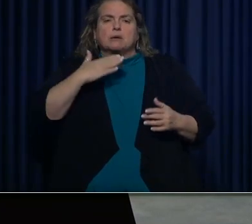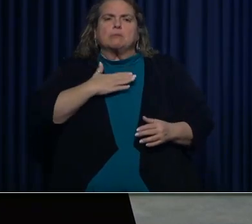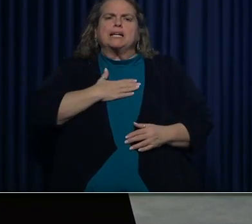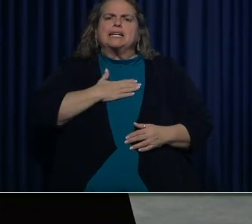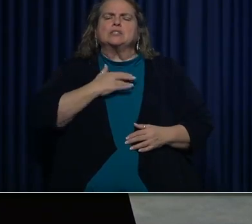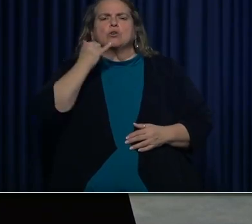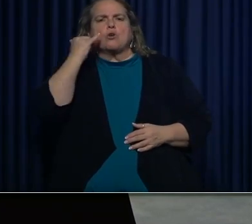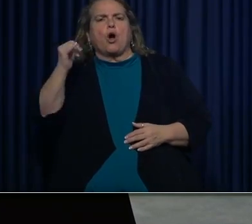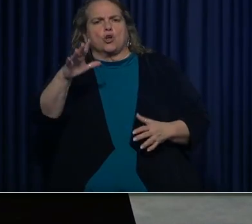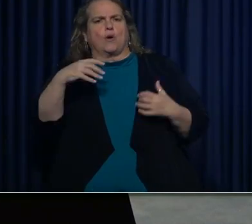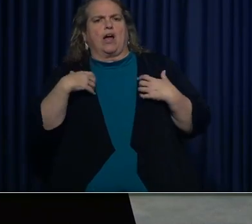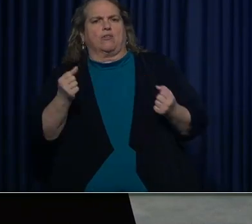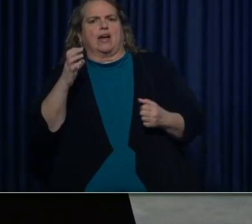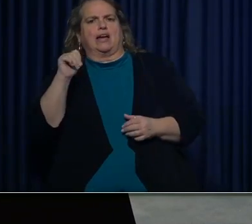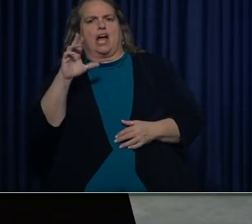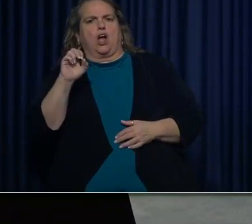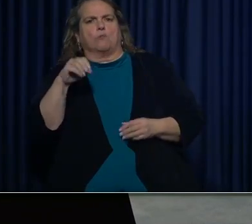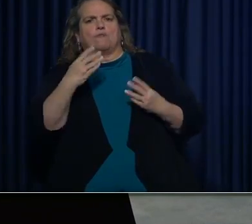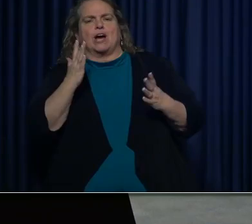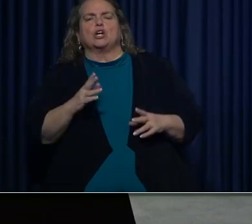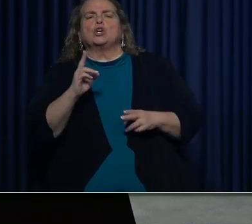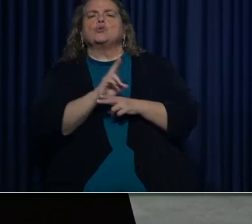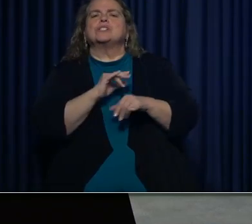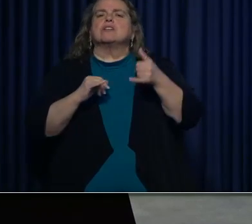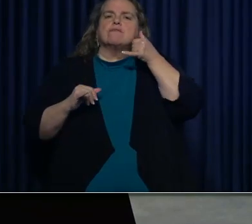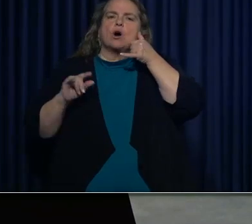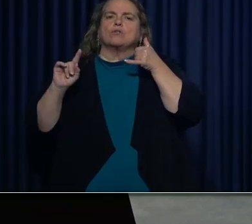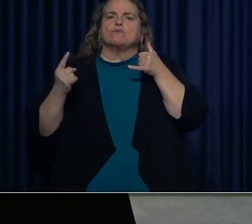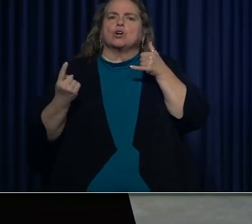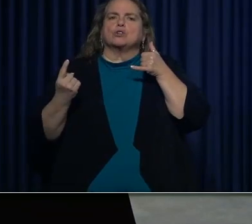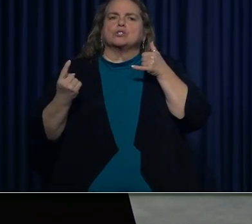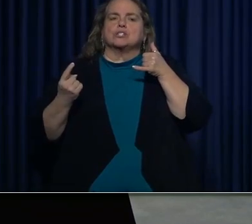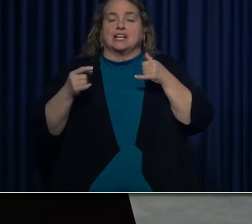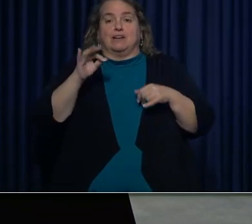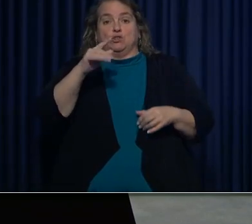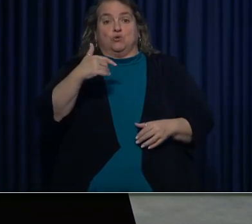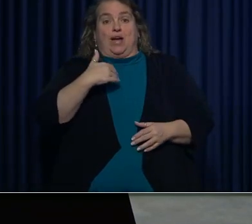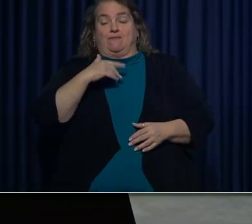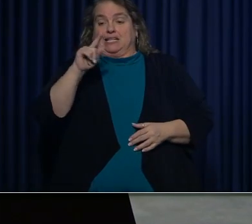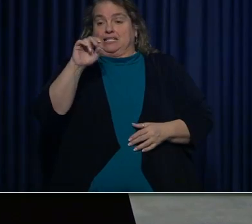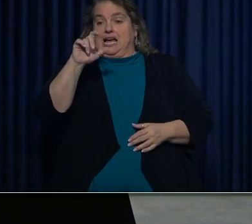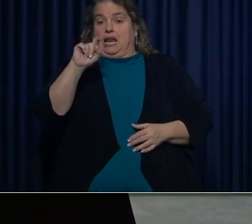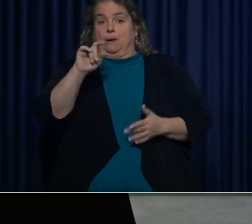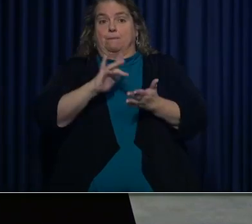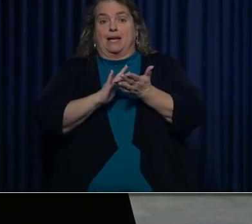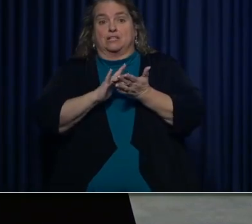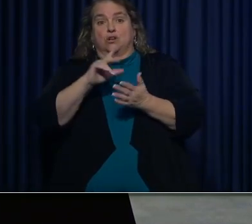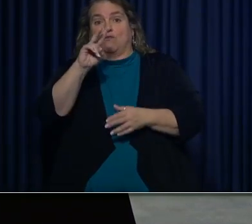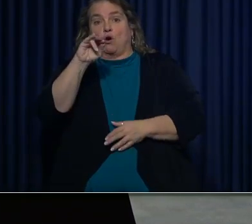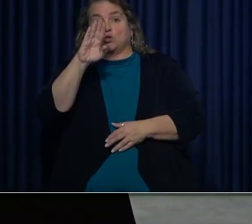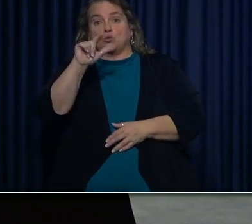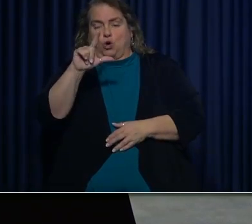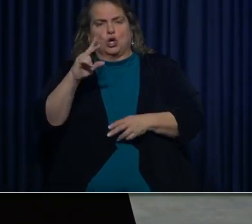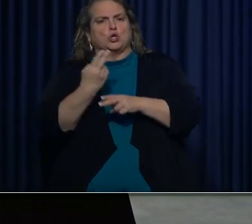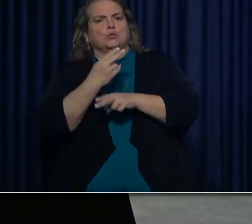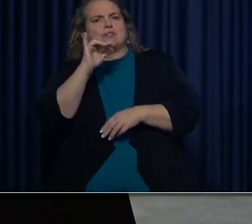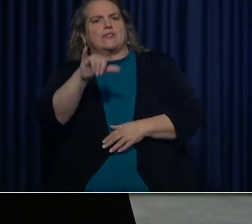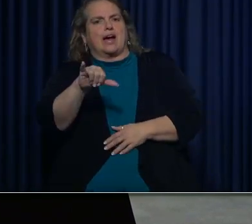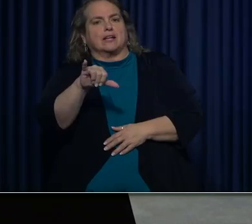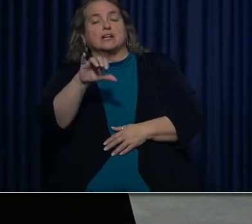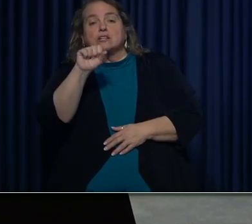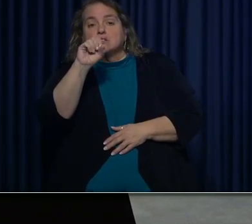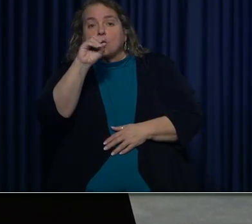Try to use the telephone first. If you have virtual access to care, telemedicine and things like that, please do that. Social distancing